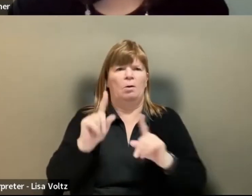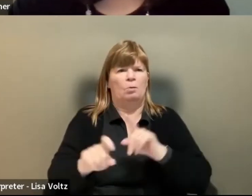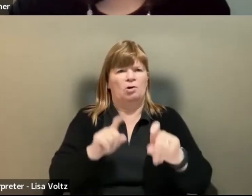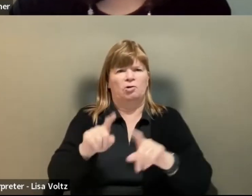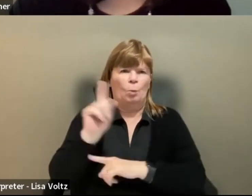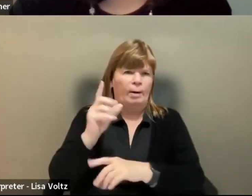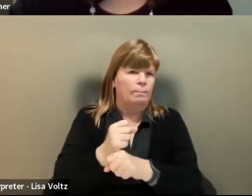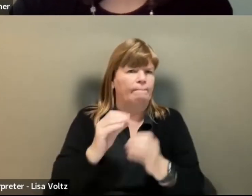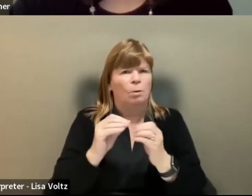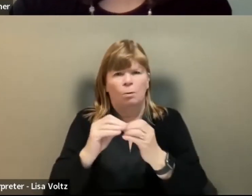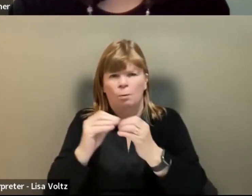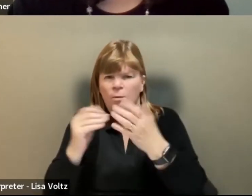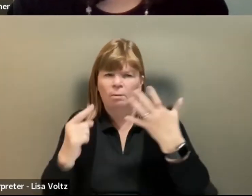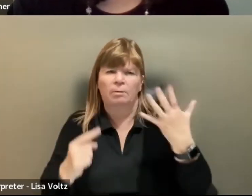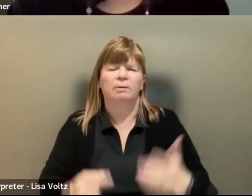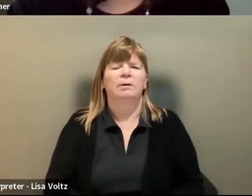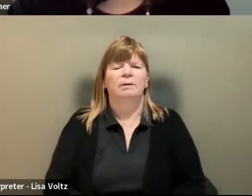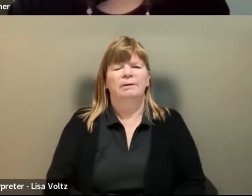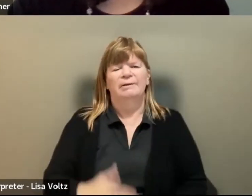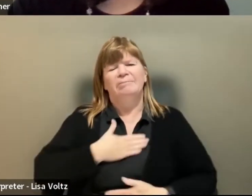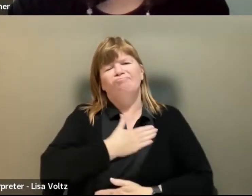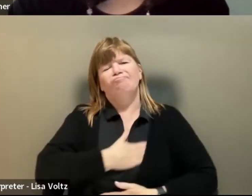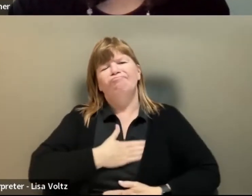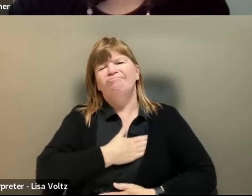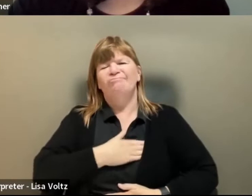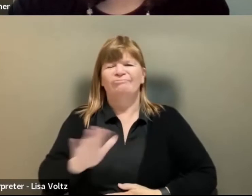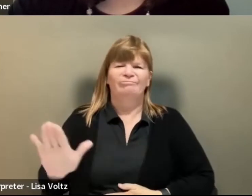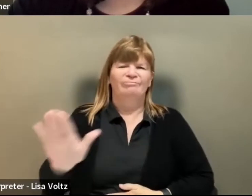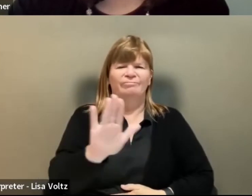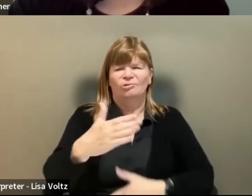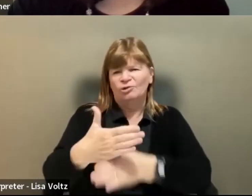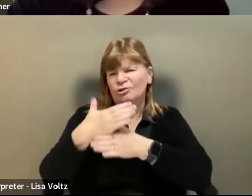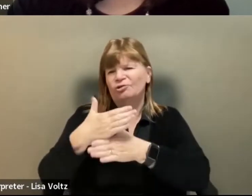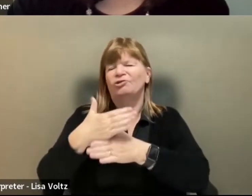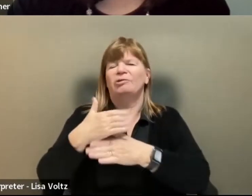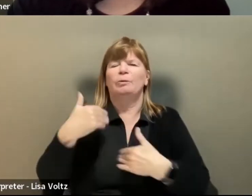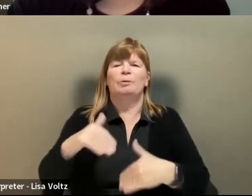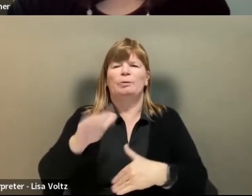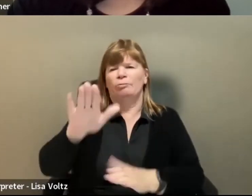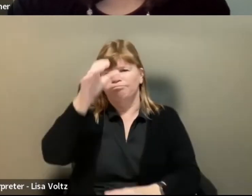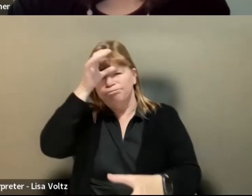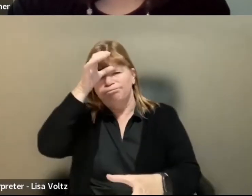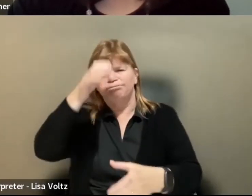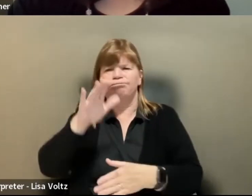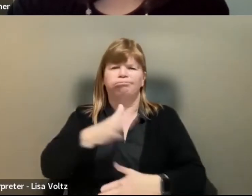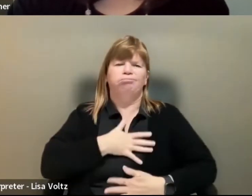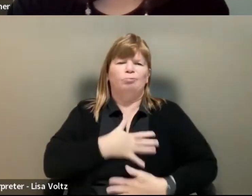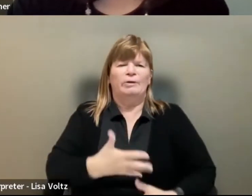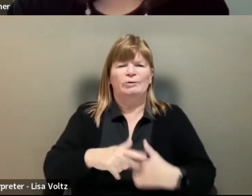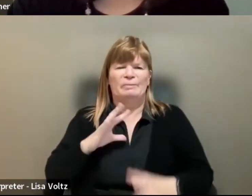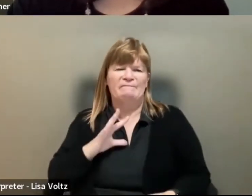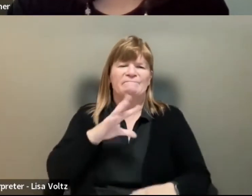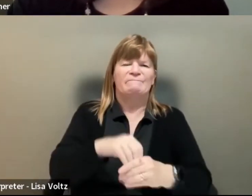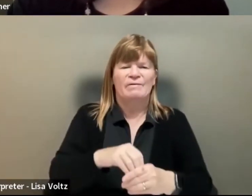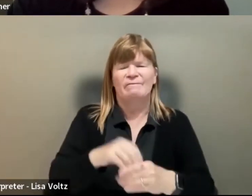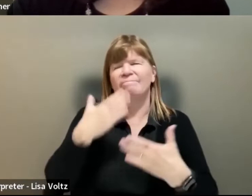get more. Appreciate so much what you guys have shared, your expertise and your willingness to participate.